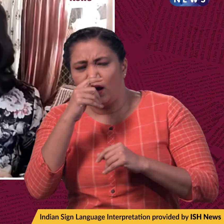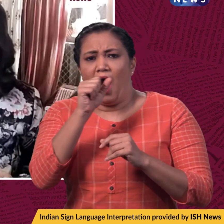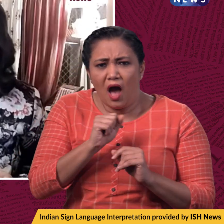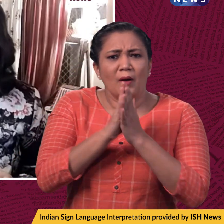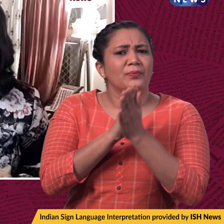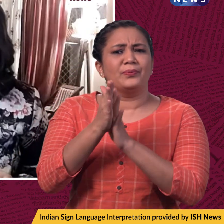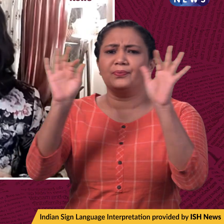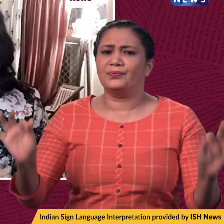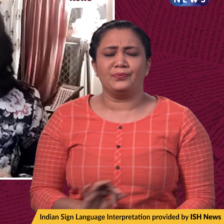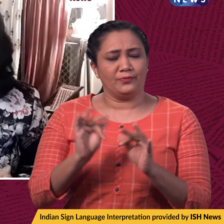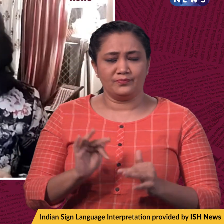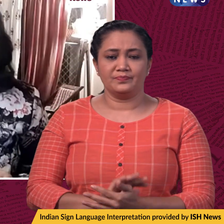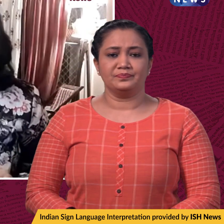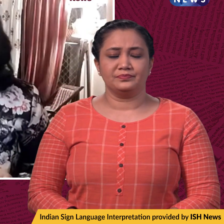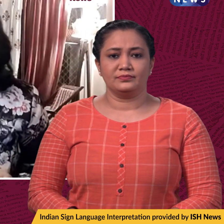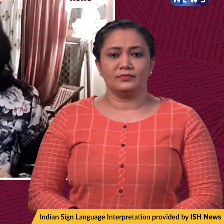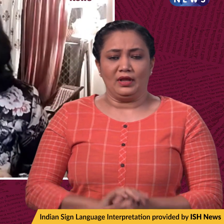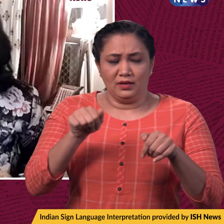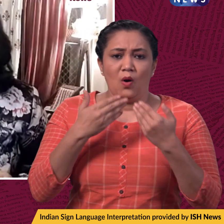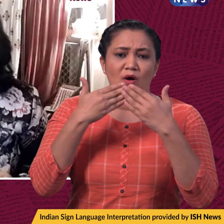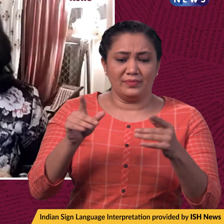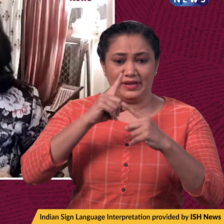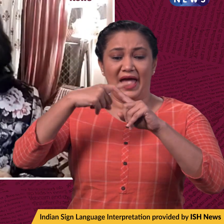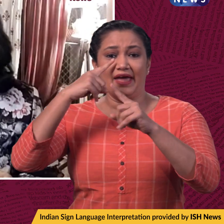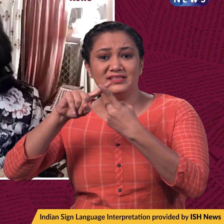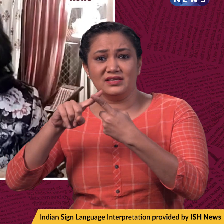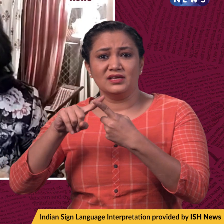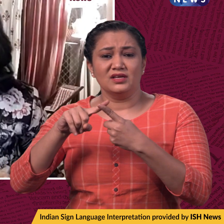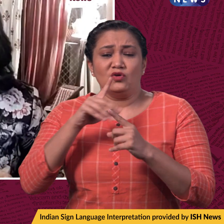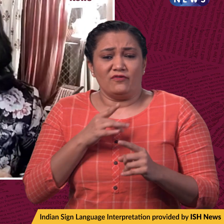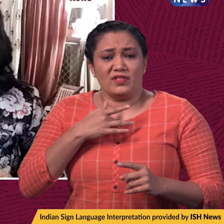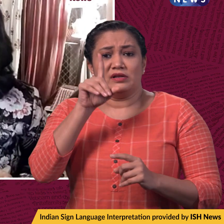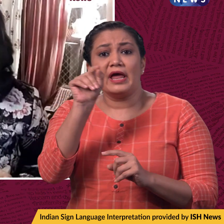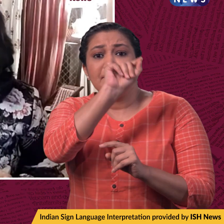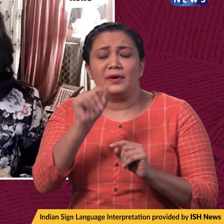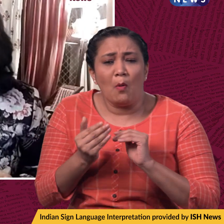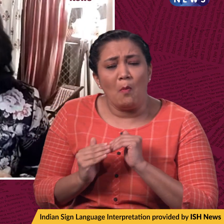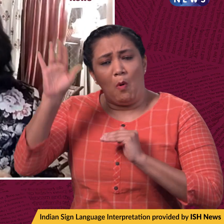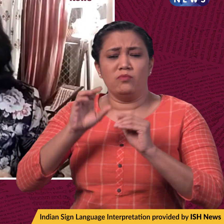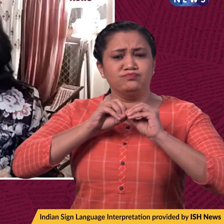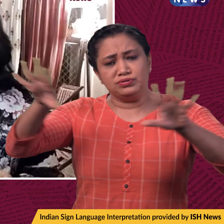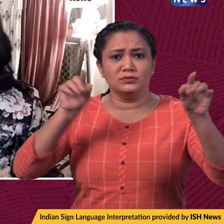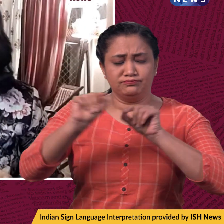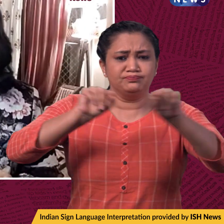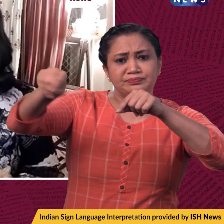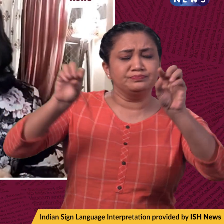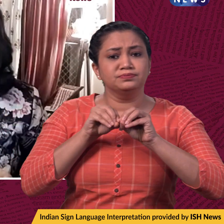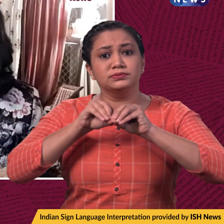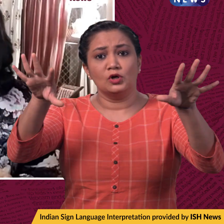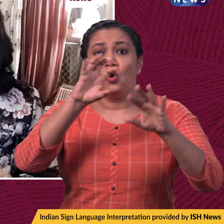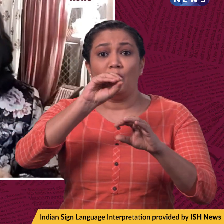any severe symptoms so far. Now, it's believed that the XE variant is 10% more transmissible than the